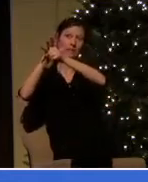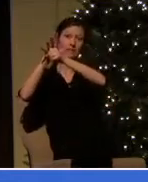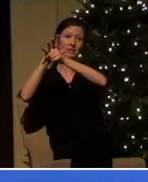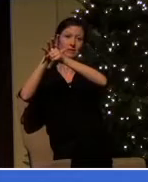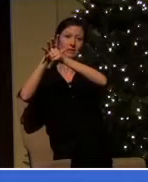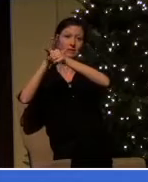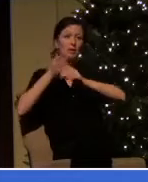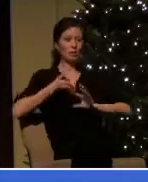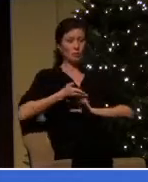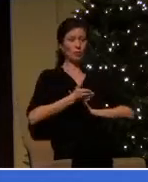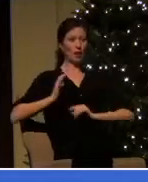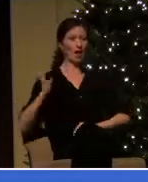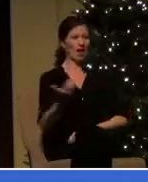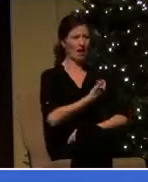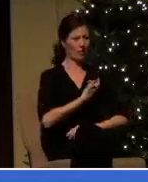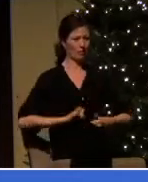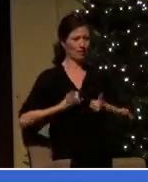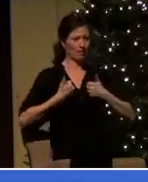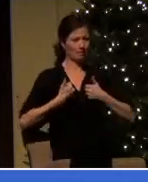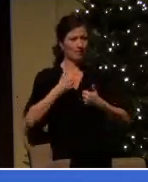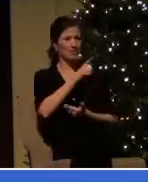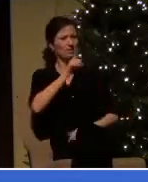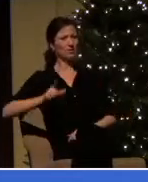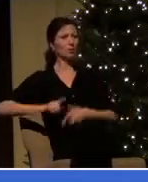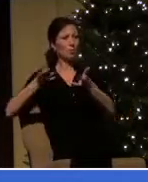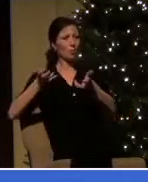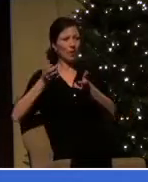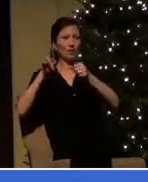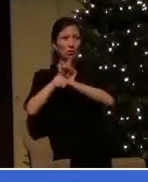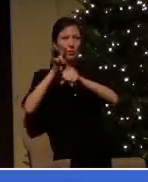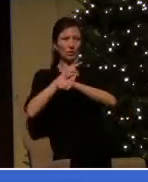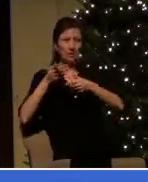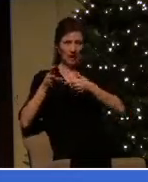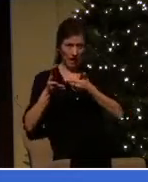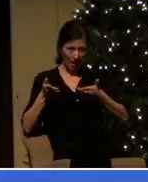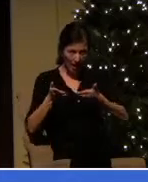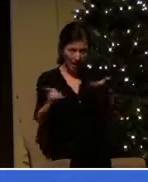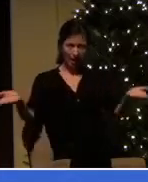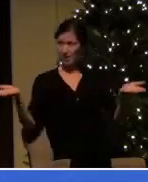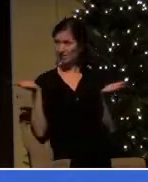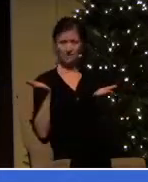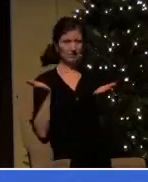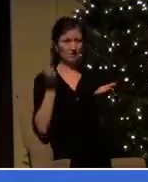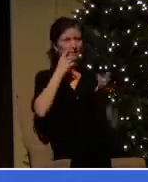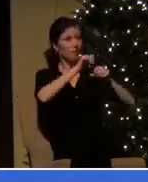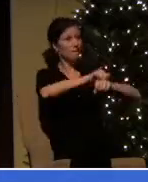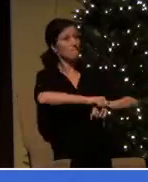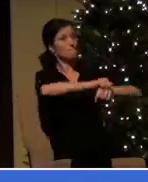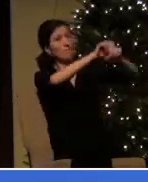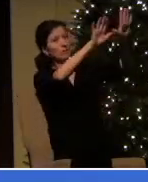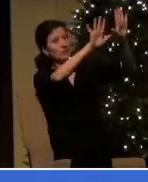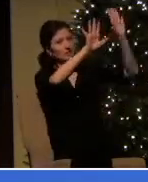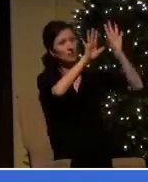life. In other words, the Lord wants to use us to level mountains. He